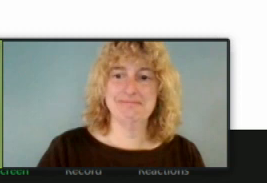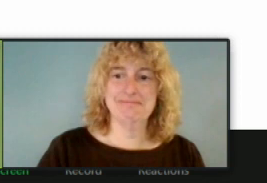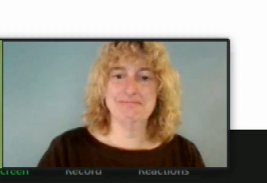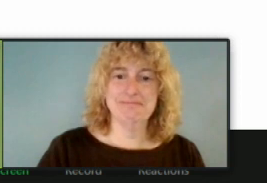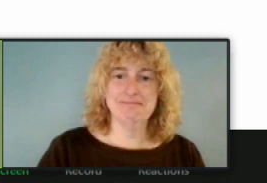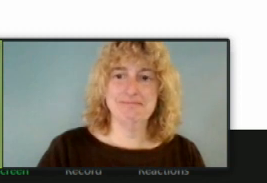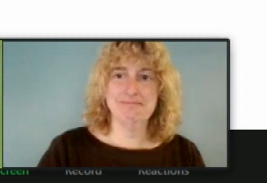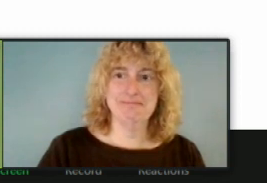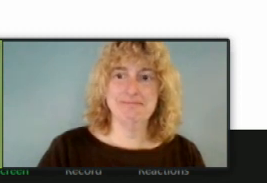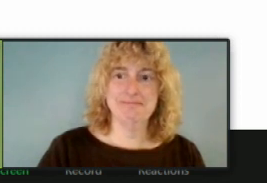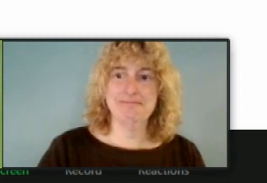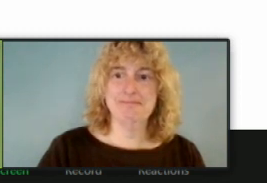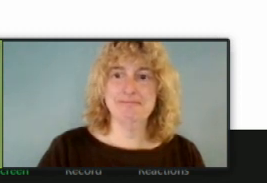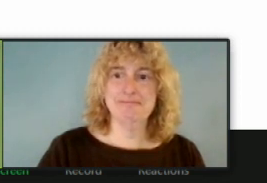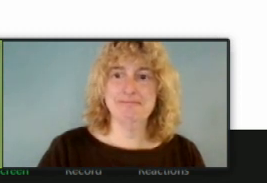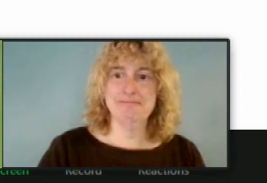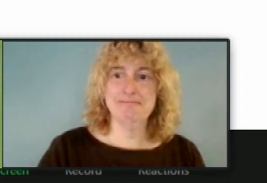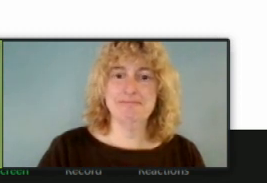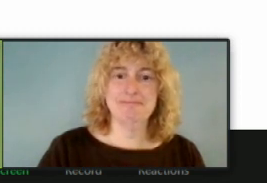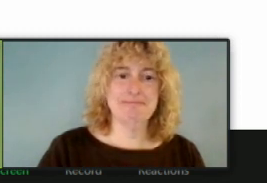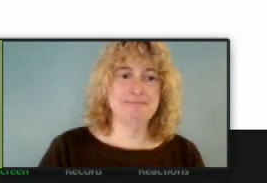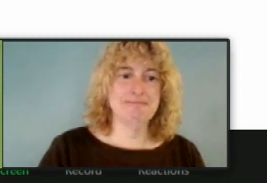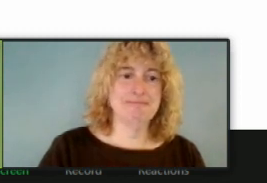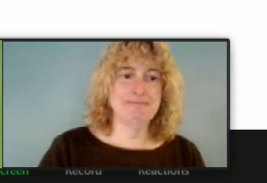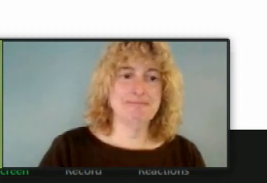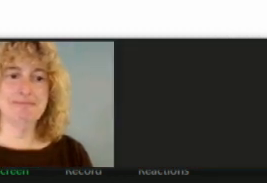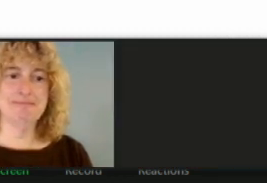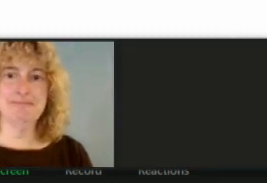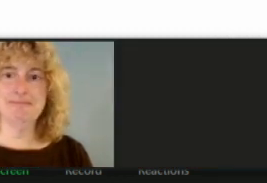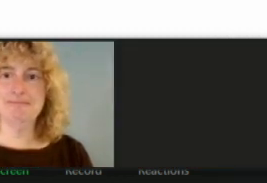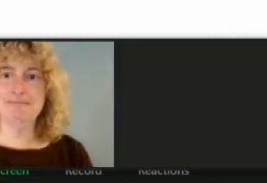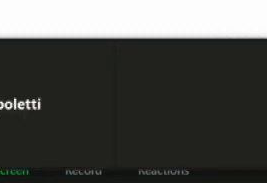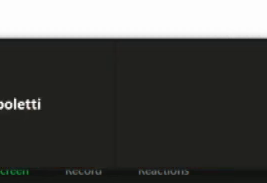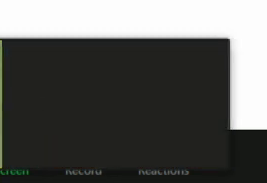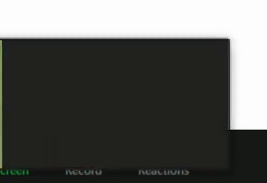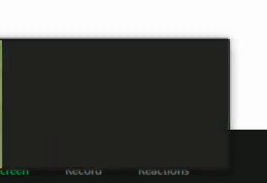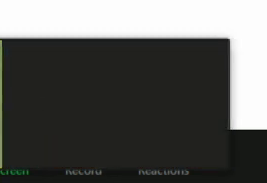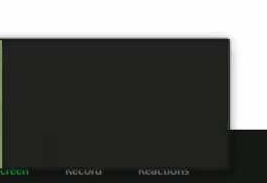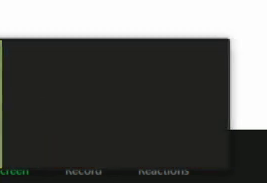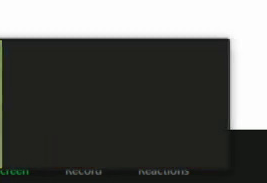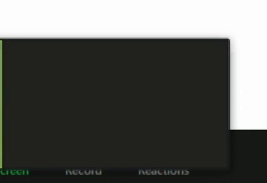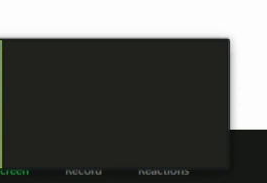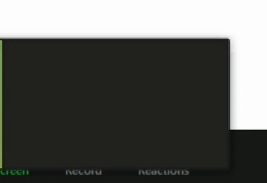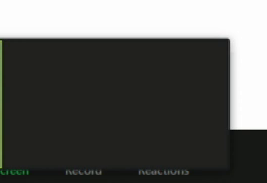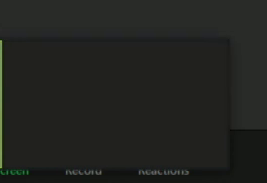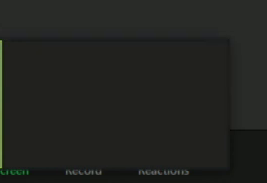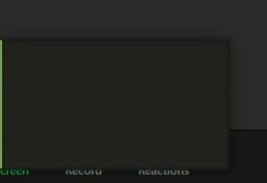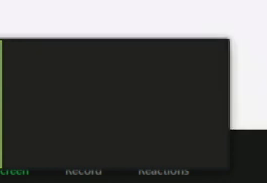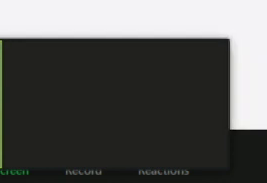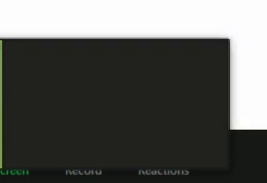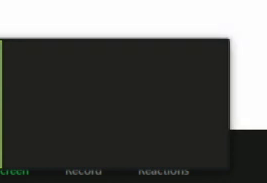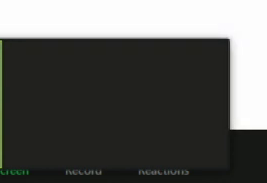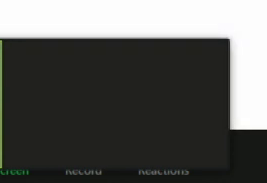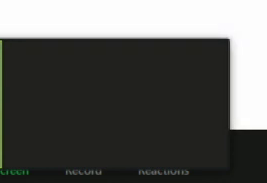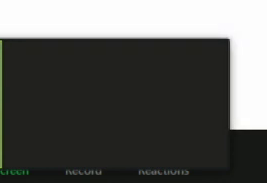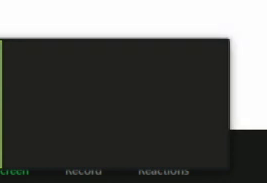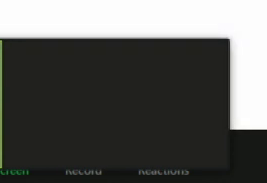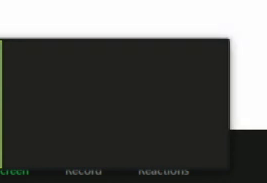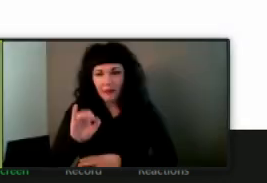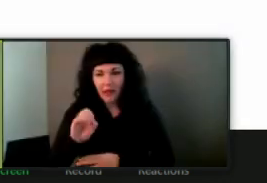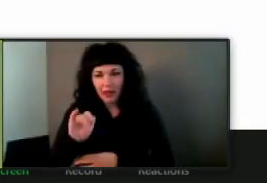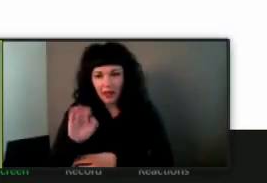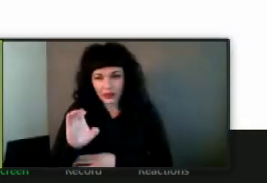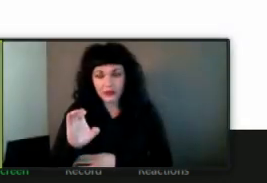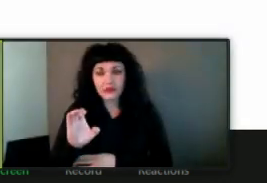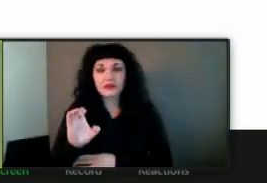PCR, and his inflammation markers continued to rise. And, you know, he was on antibiotics,